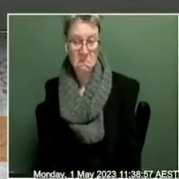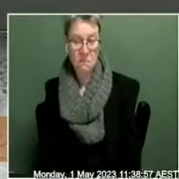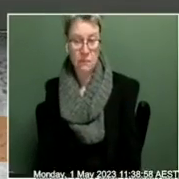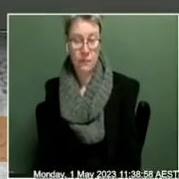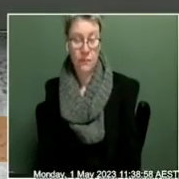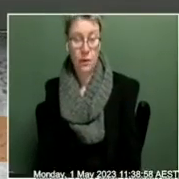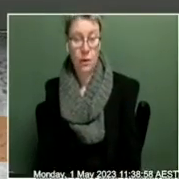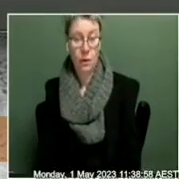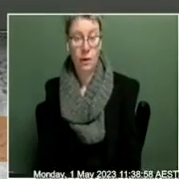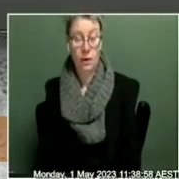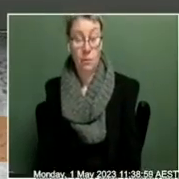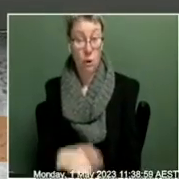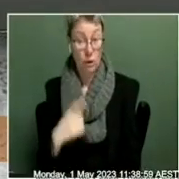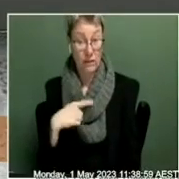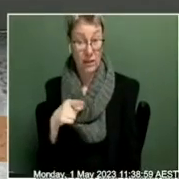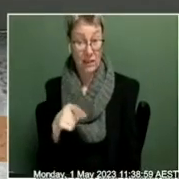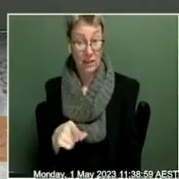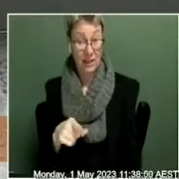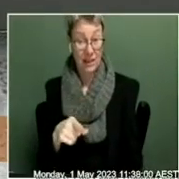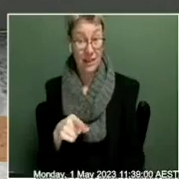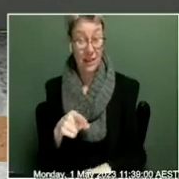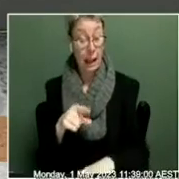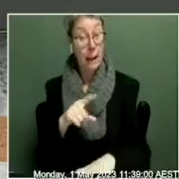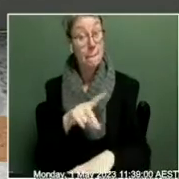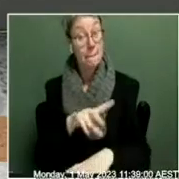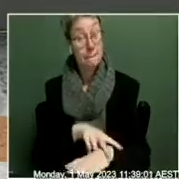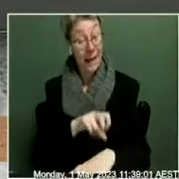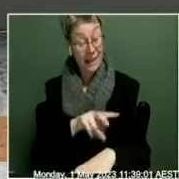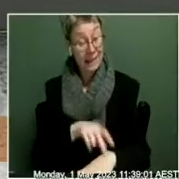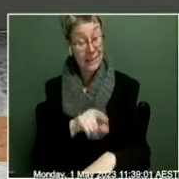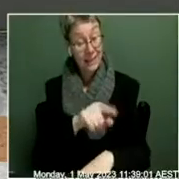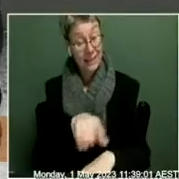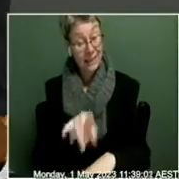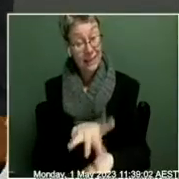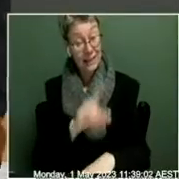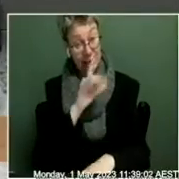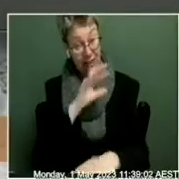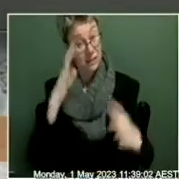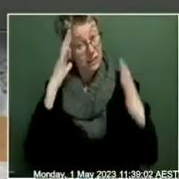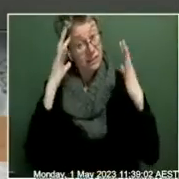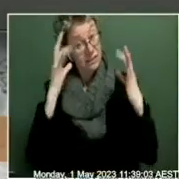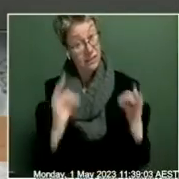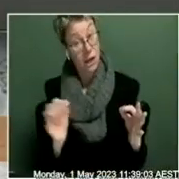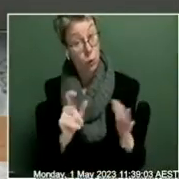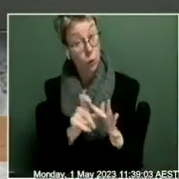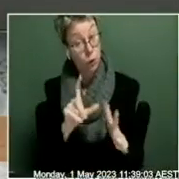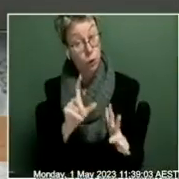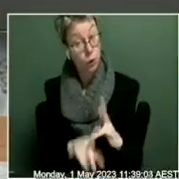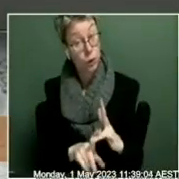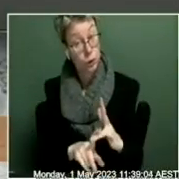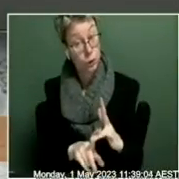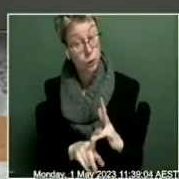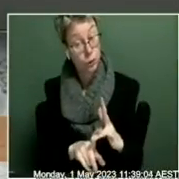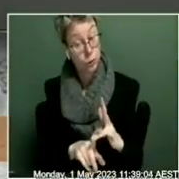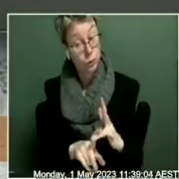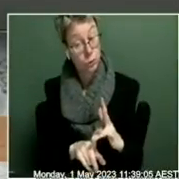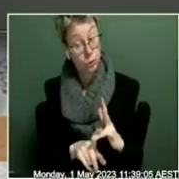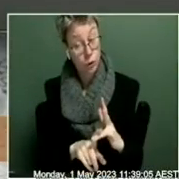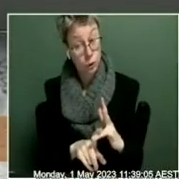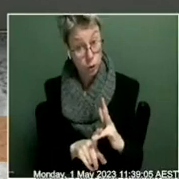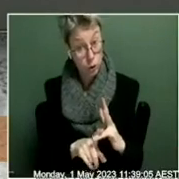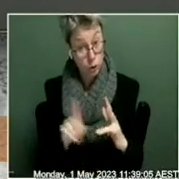Do you accept that it will be left up to police discretion whether in any particular instance what is given to